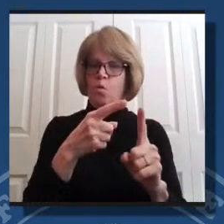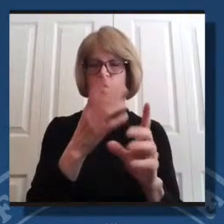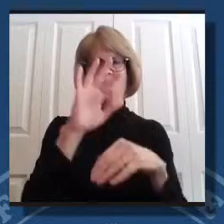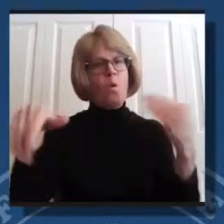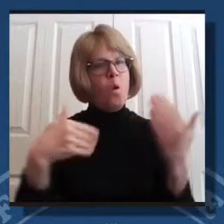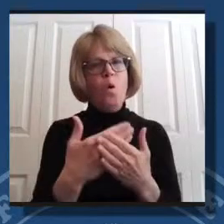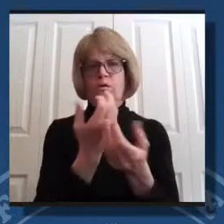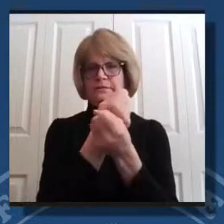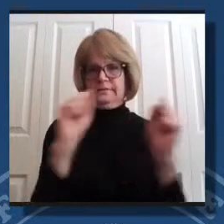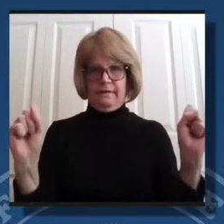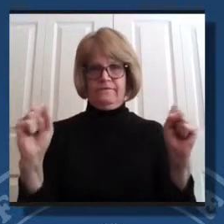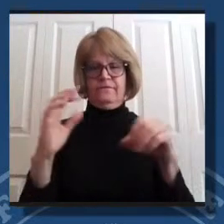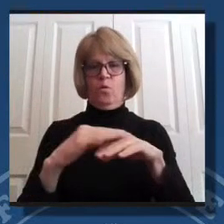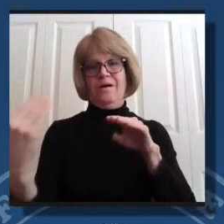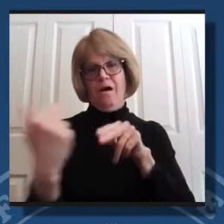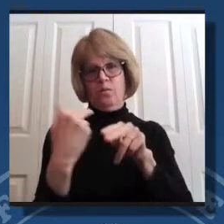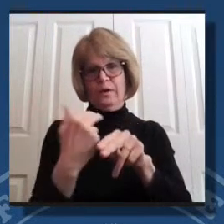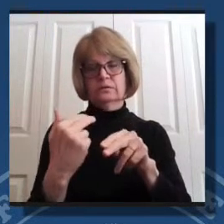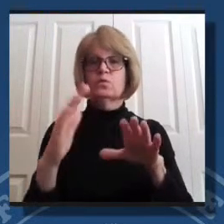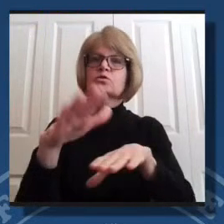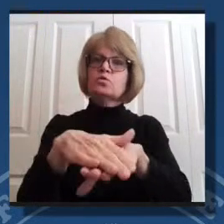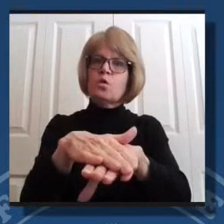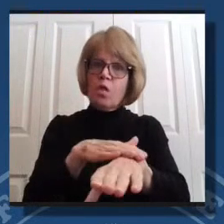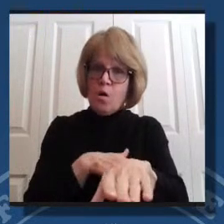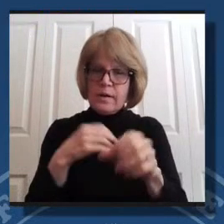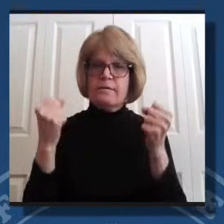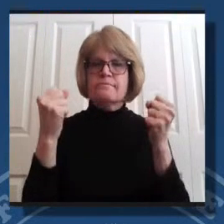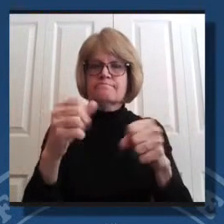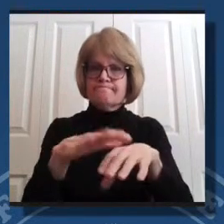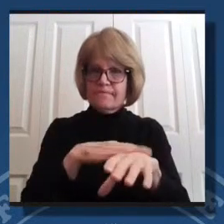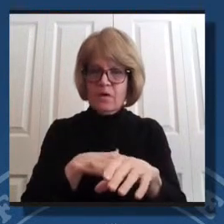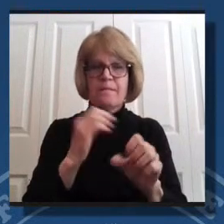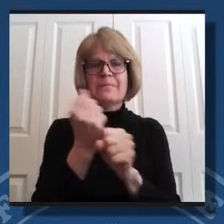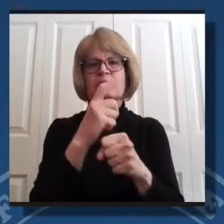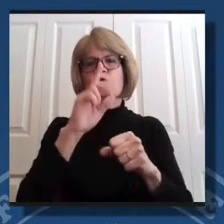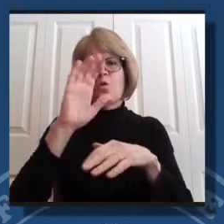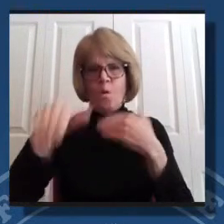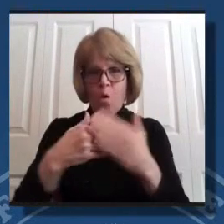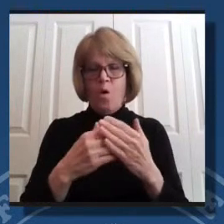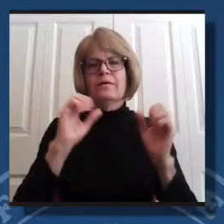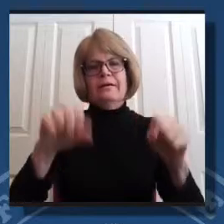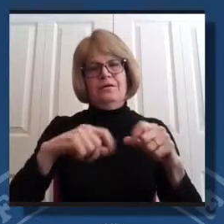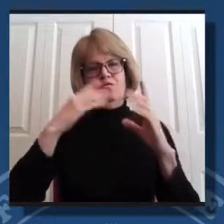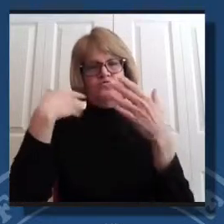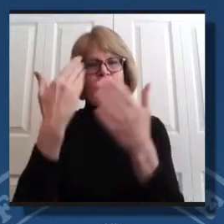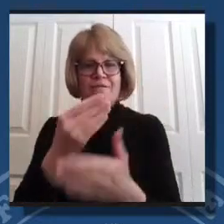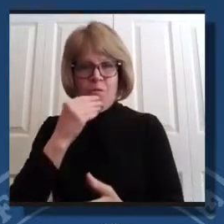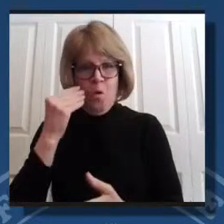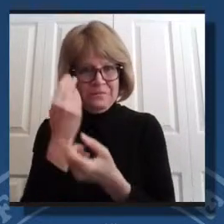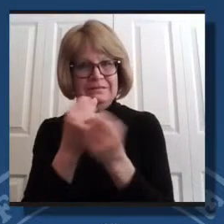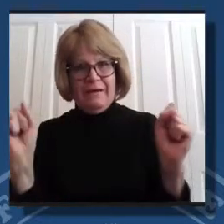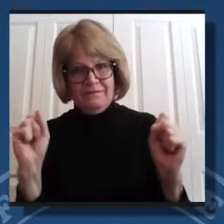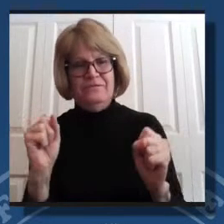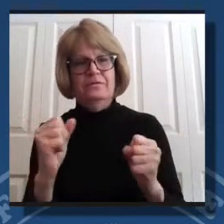highway. So let's slow down and make sure everyone gets home to our loved ones. Thank you for coming out this morning.